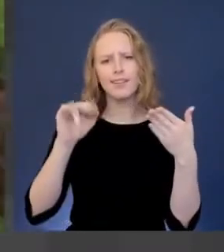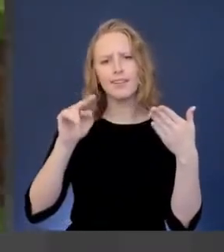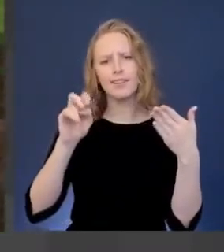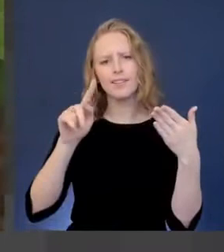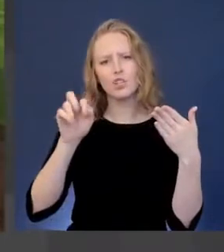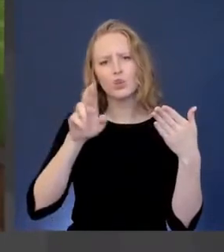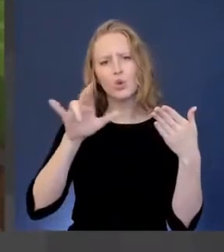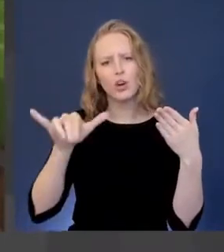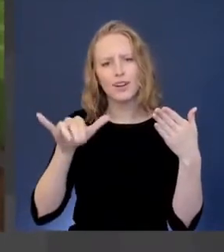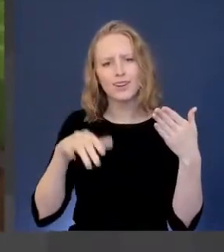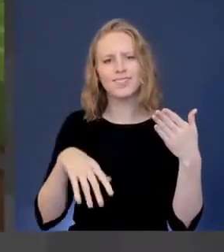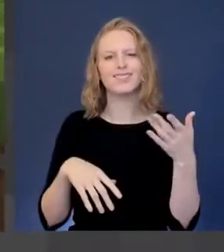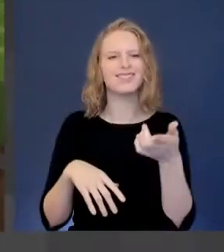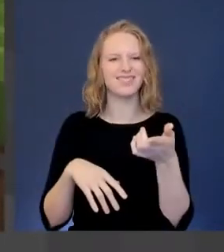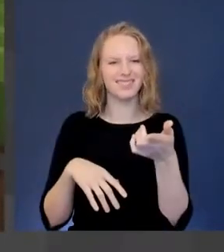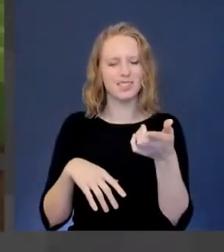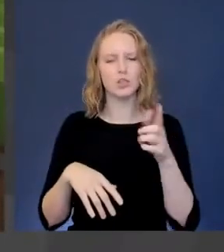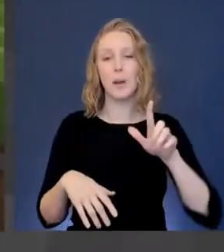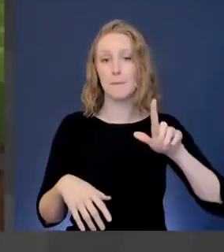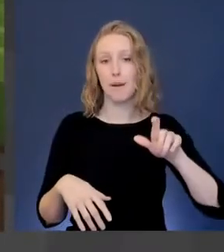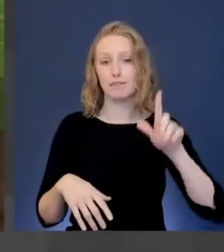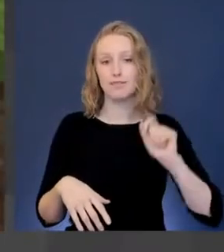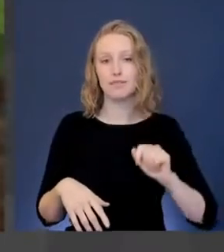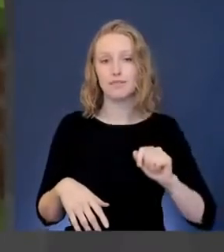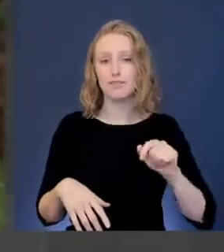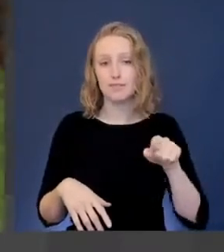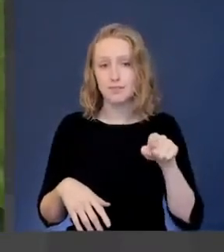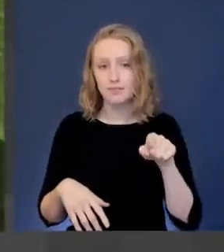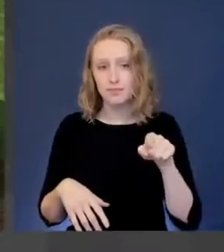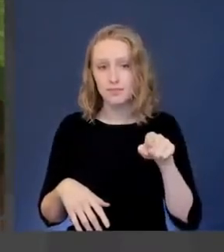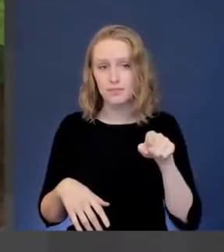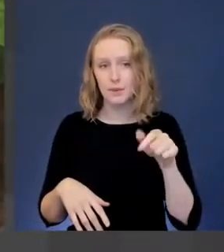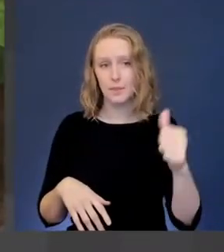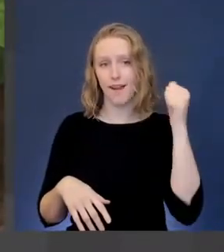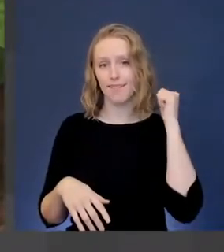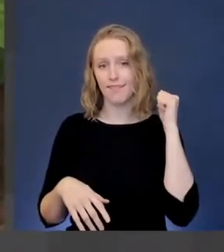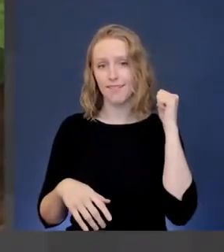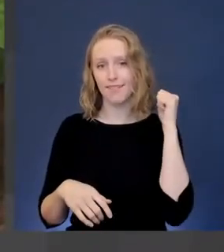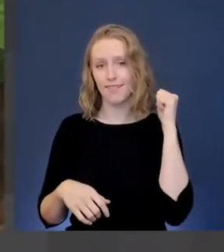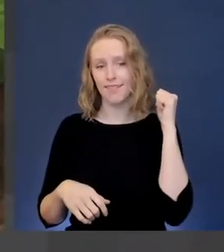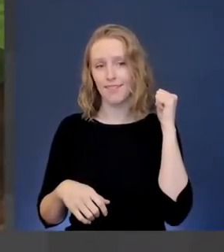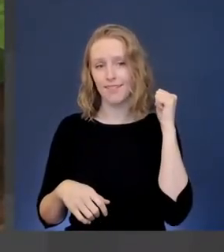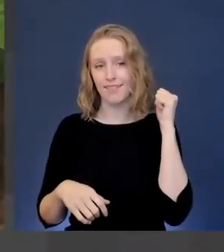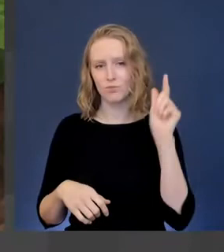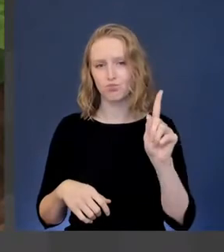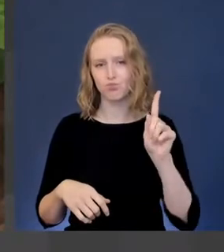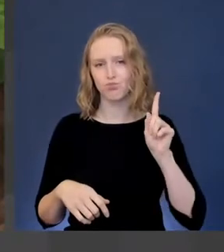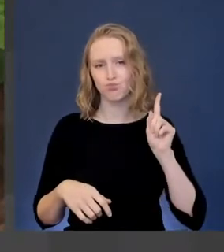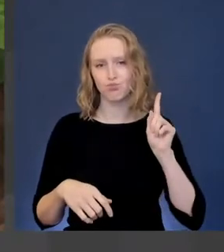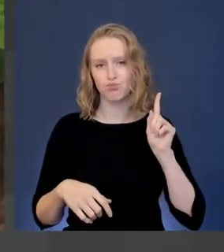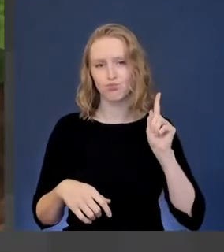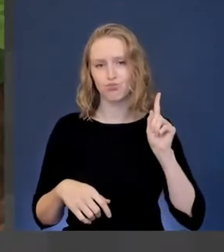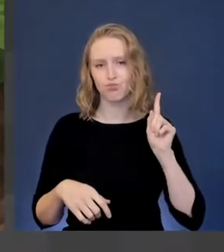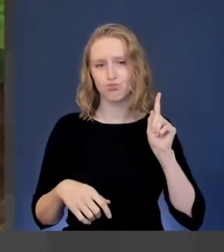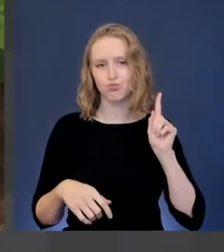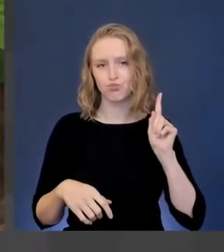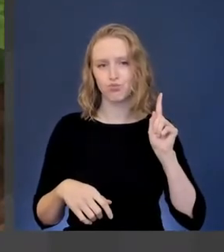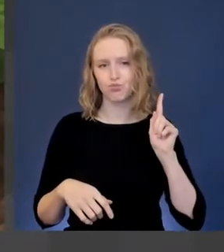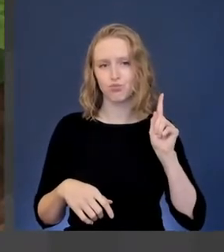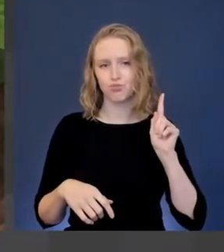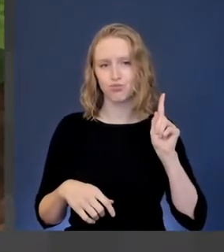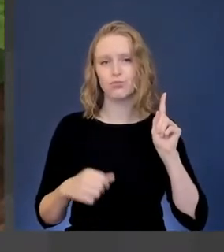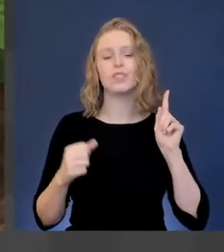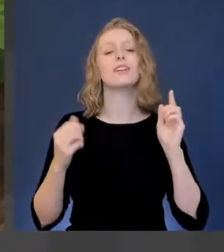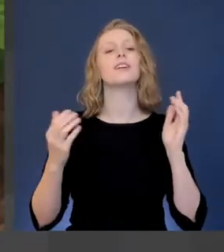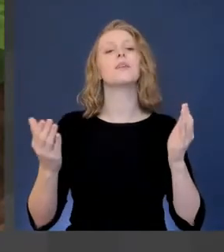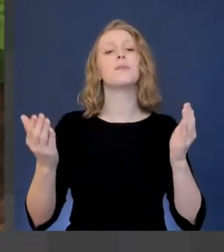forward. Simple. This button right here, we move backwards. Easy. And of course, we gotta open up our inventory. It